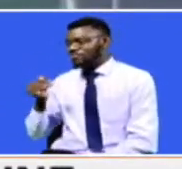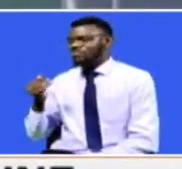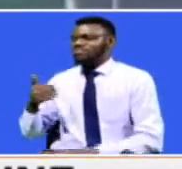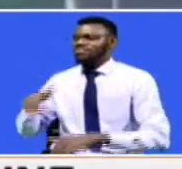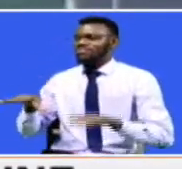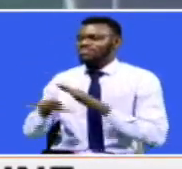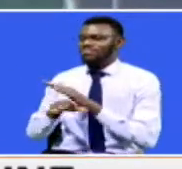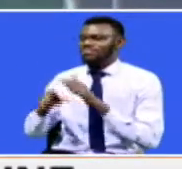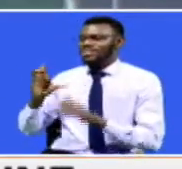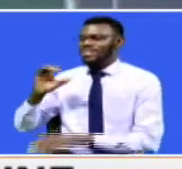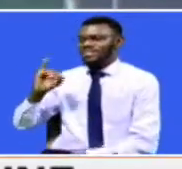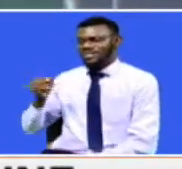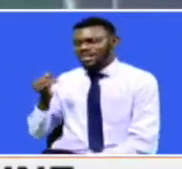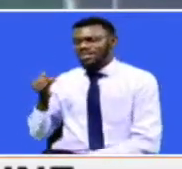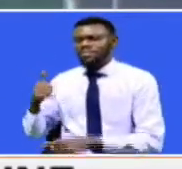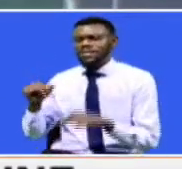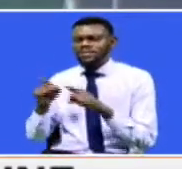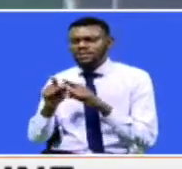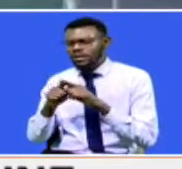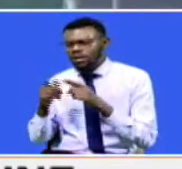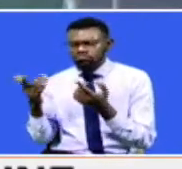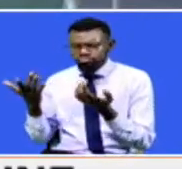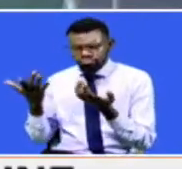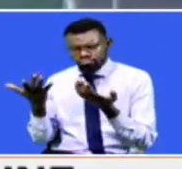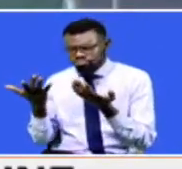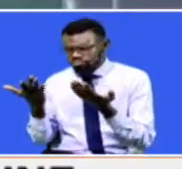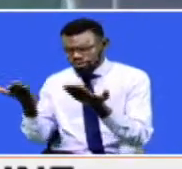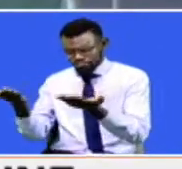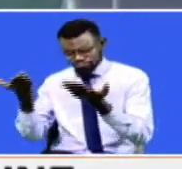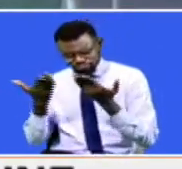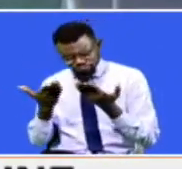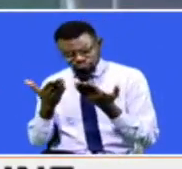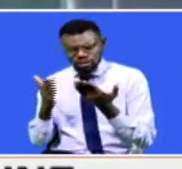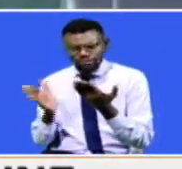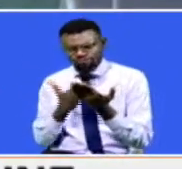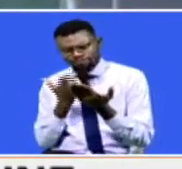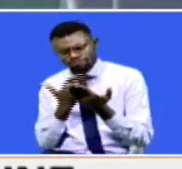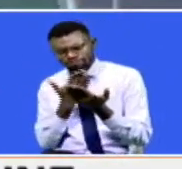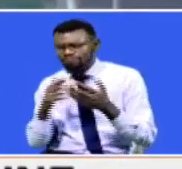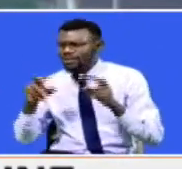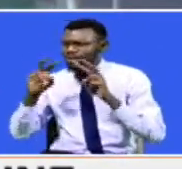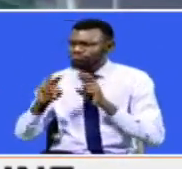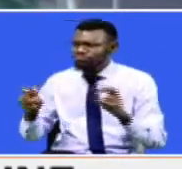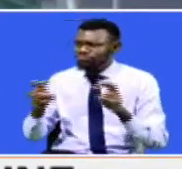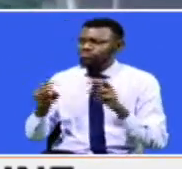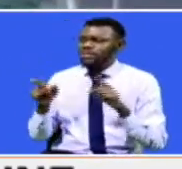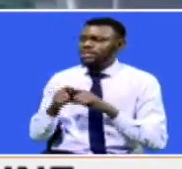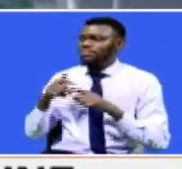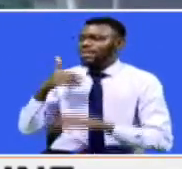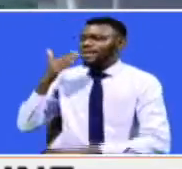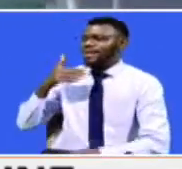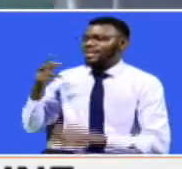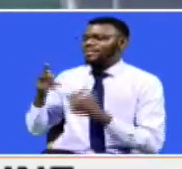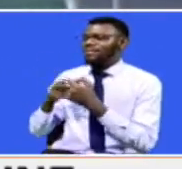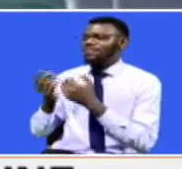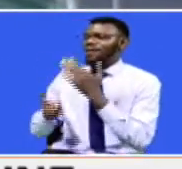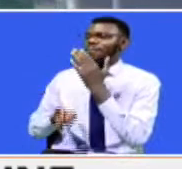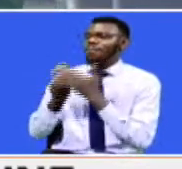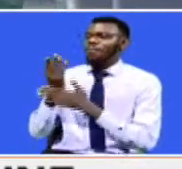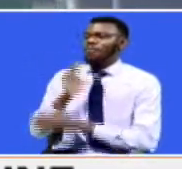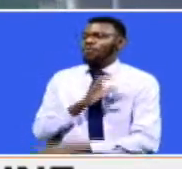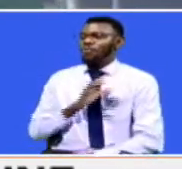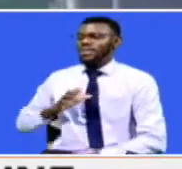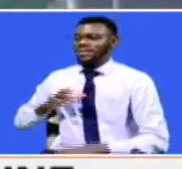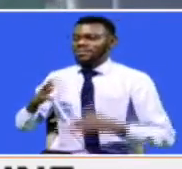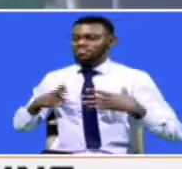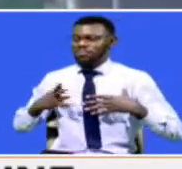The CJ's office then will analyze what it is that they have received, and in 7 days, they'll set up a committee of 5 people.